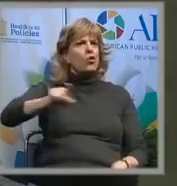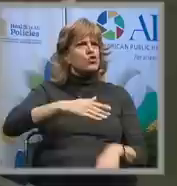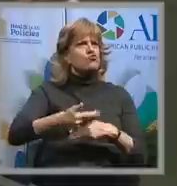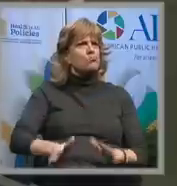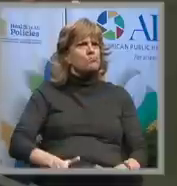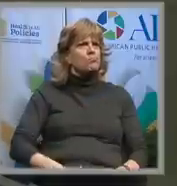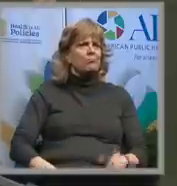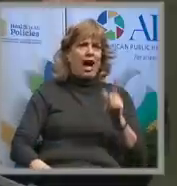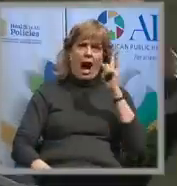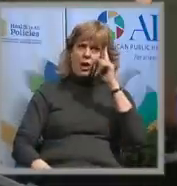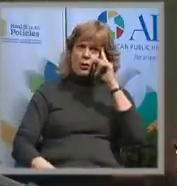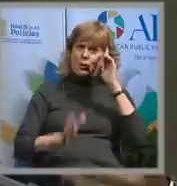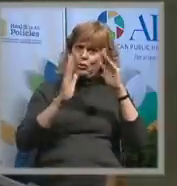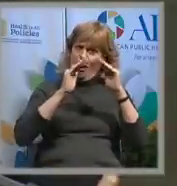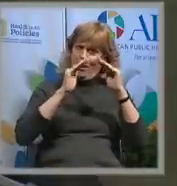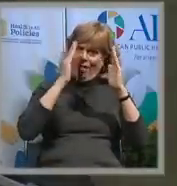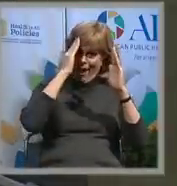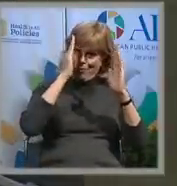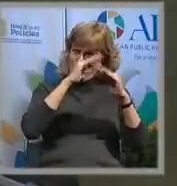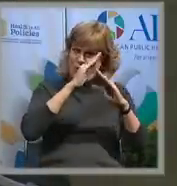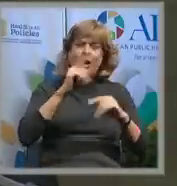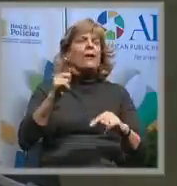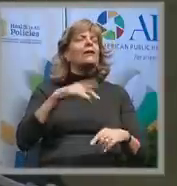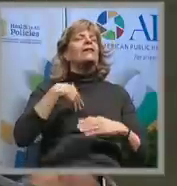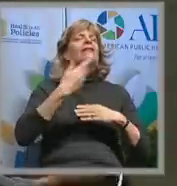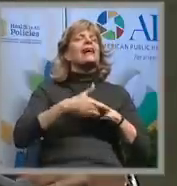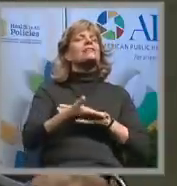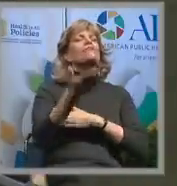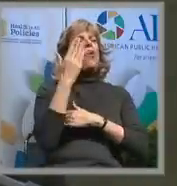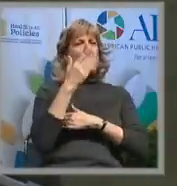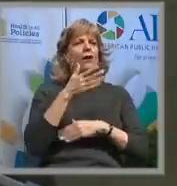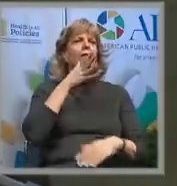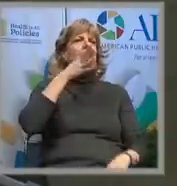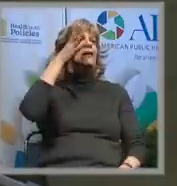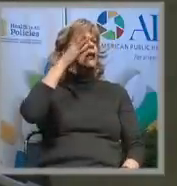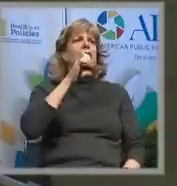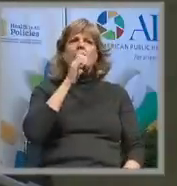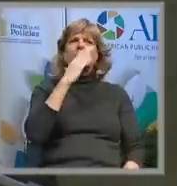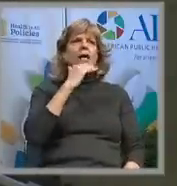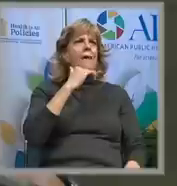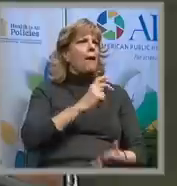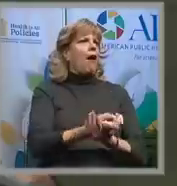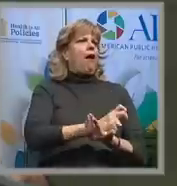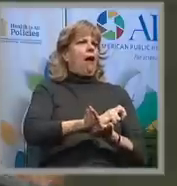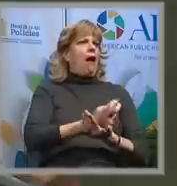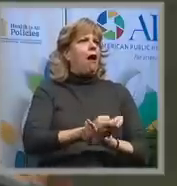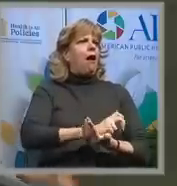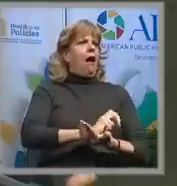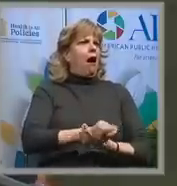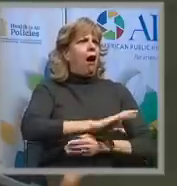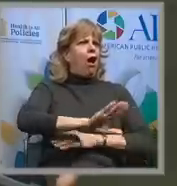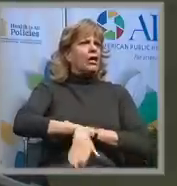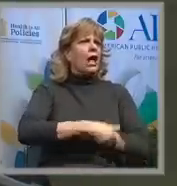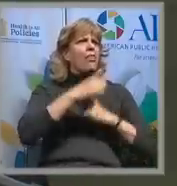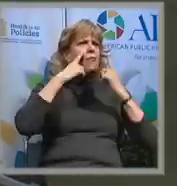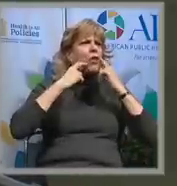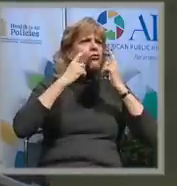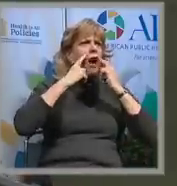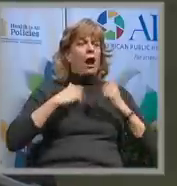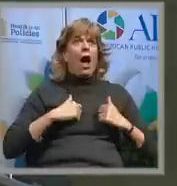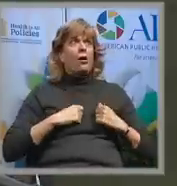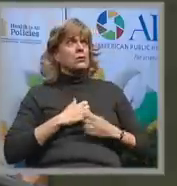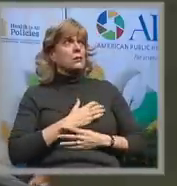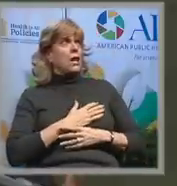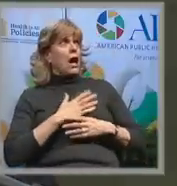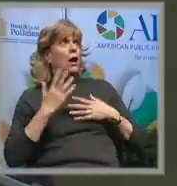And I knew I was in trouble. But the next morning, they came in, and they had not slept. And I could tell they had been crying, and I was really scared.